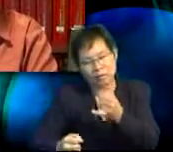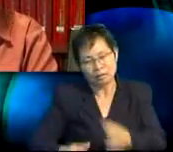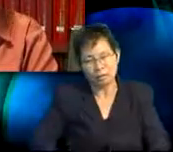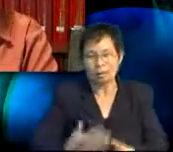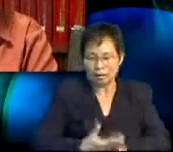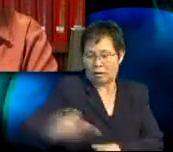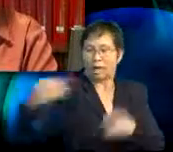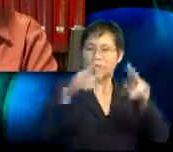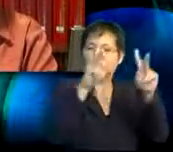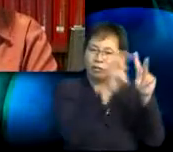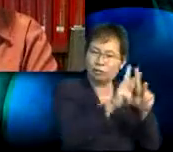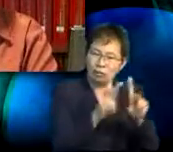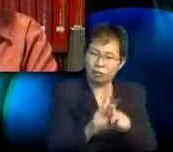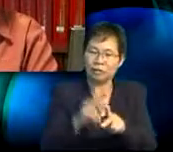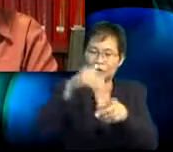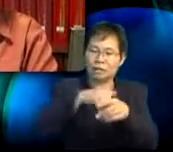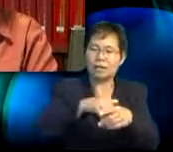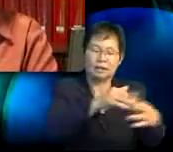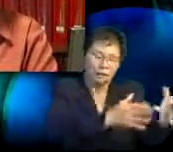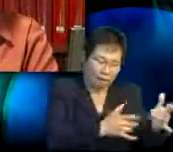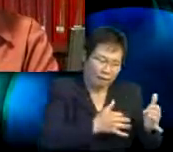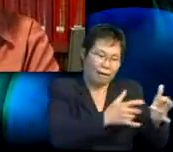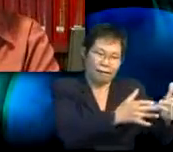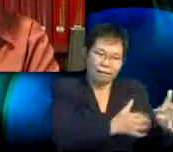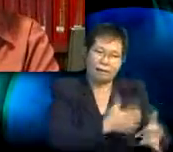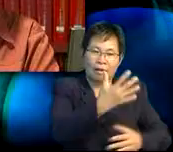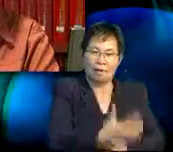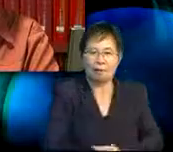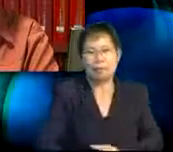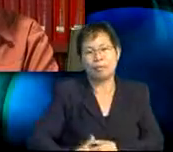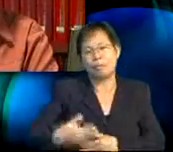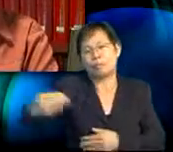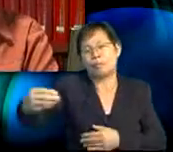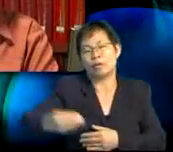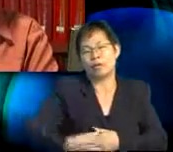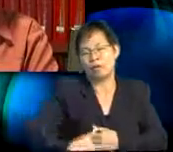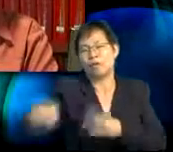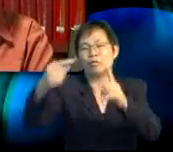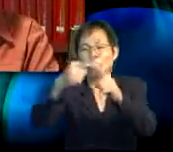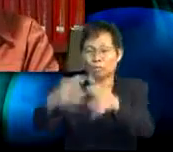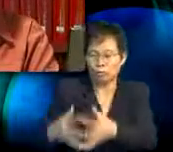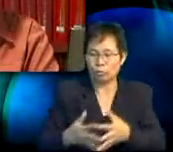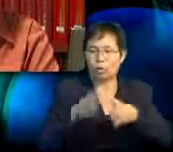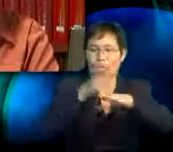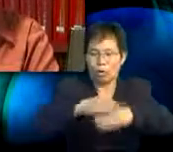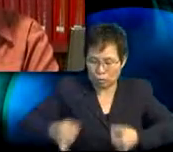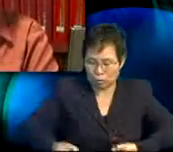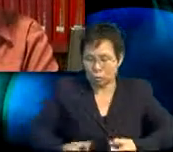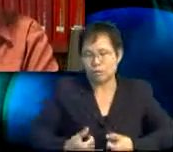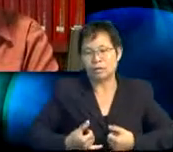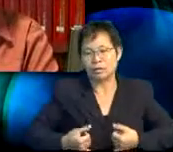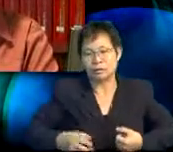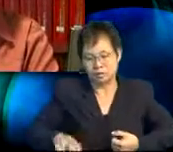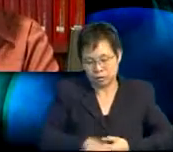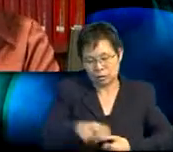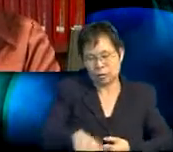called Skulgarach in Ireland, and he moves away to America. On his journeys there, he